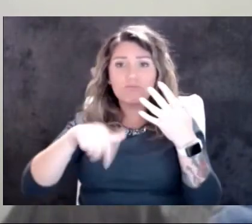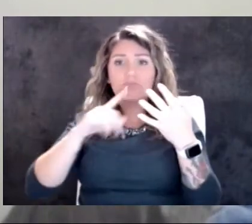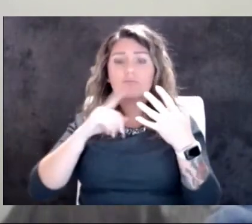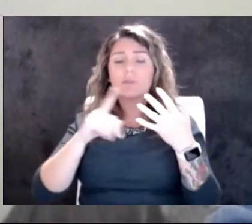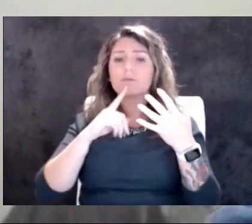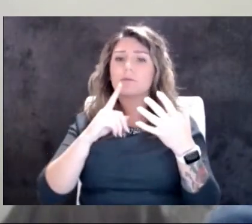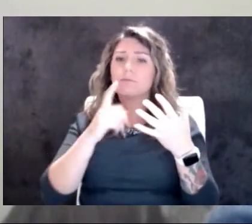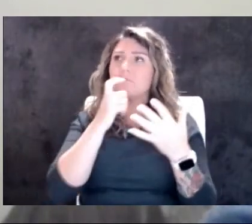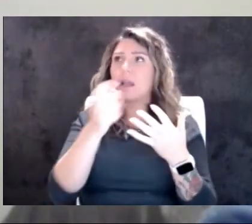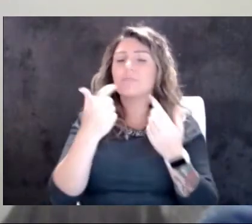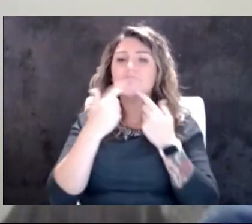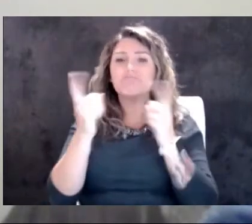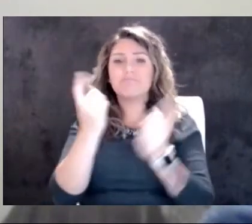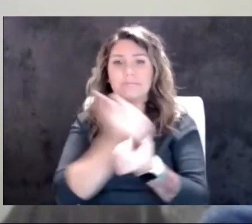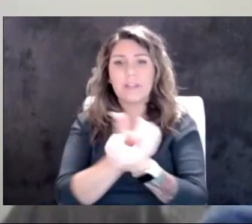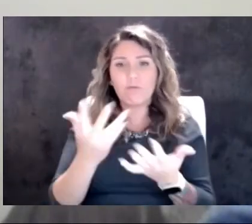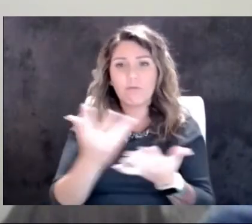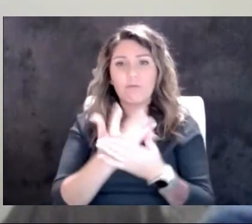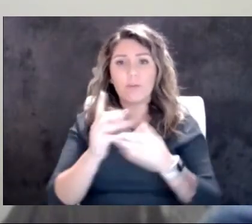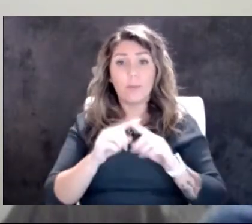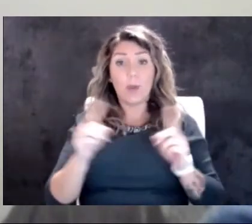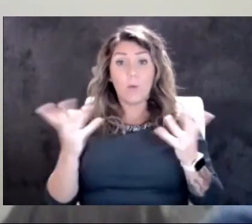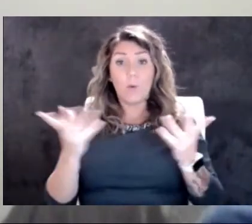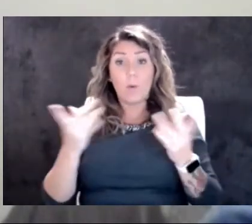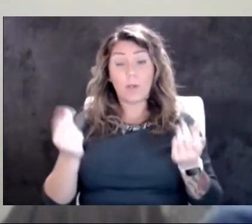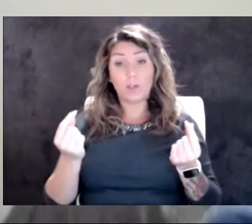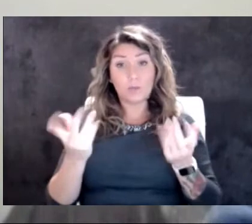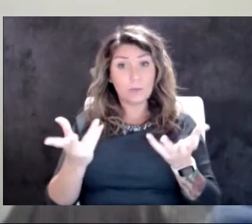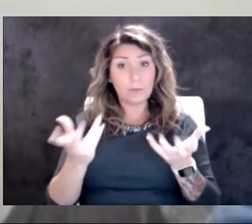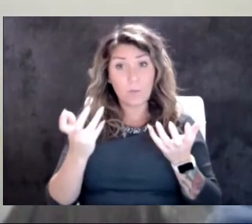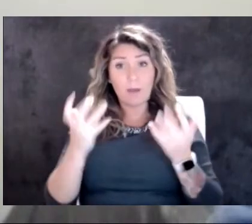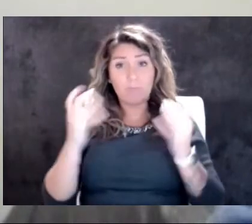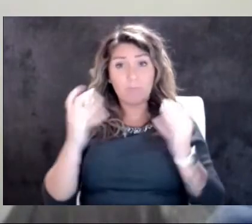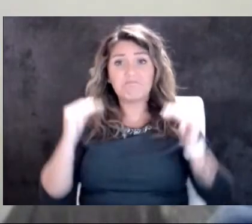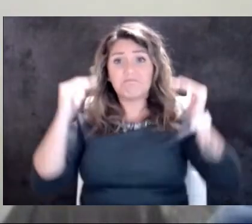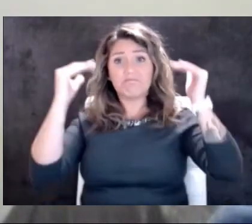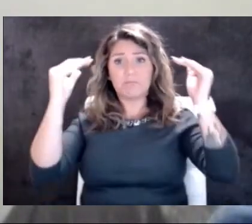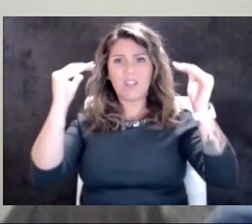those. But what we really wanted to do is elevate